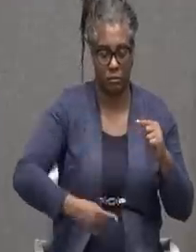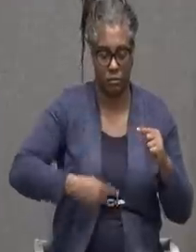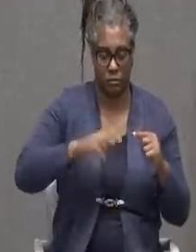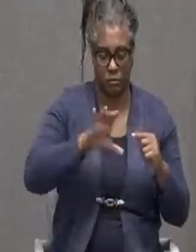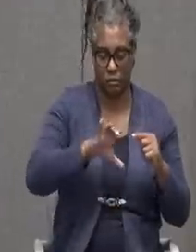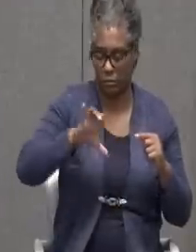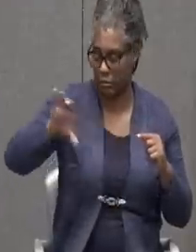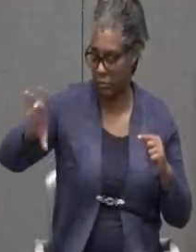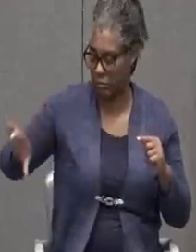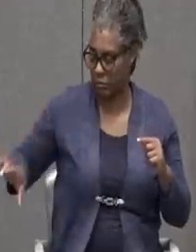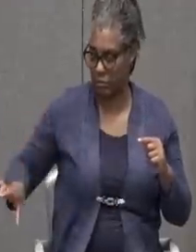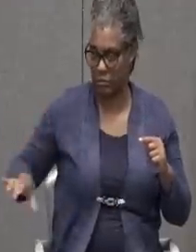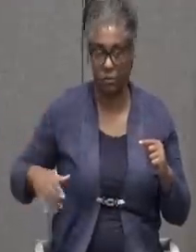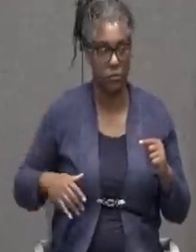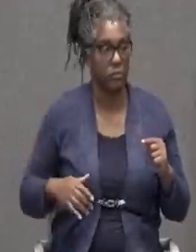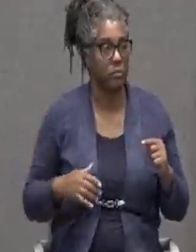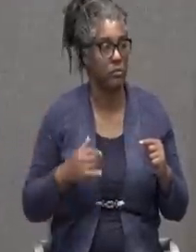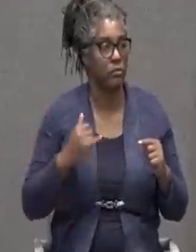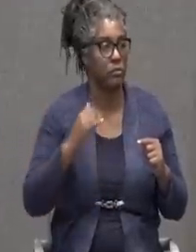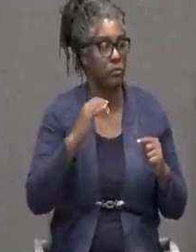glue